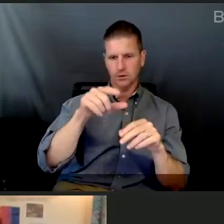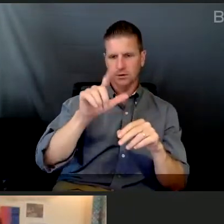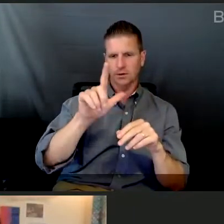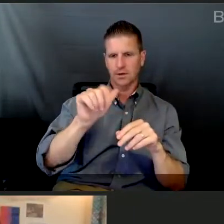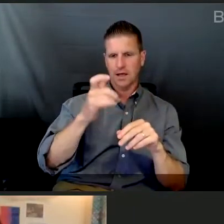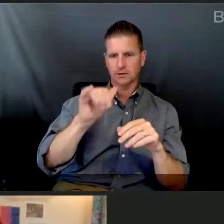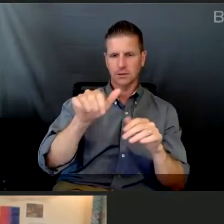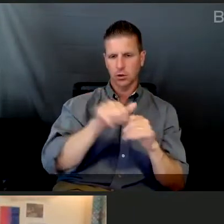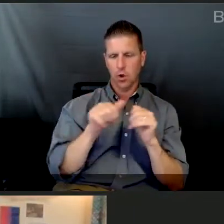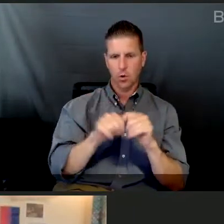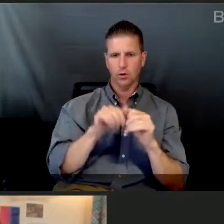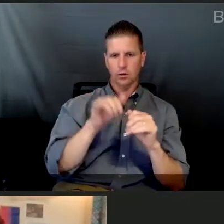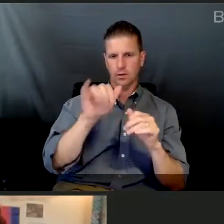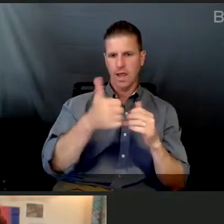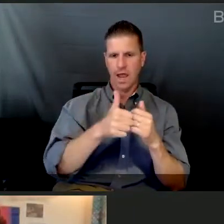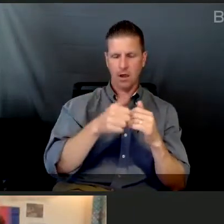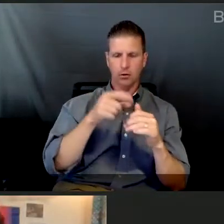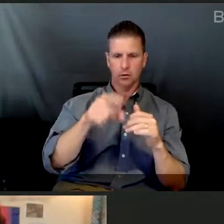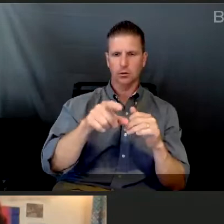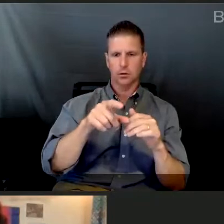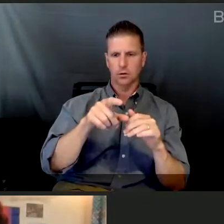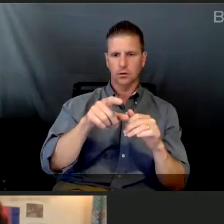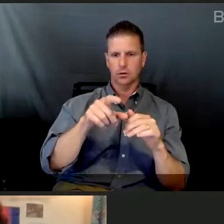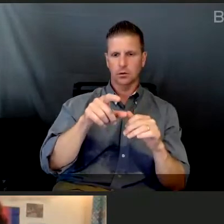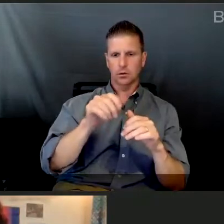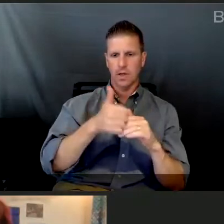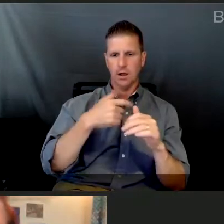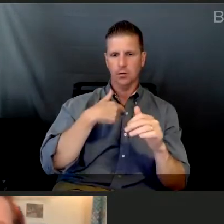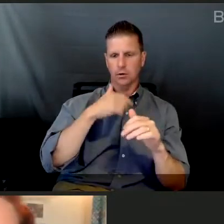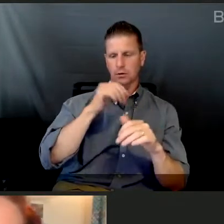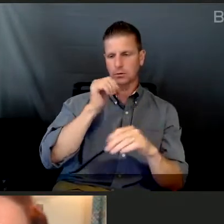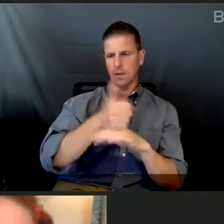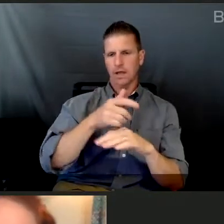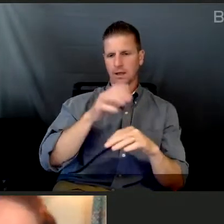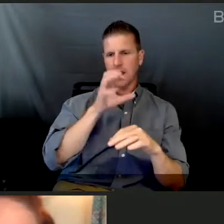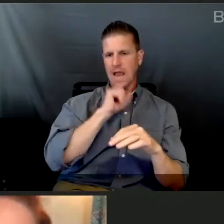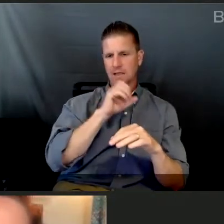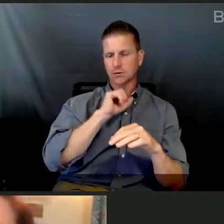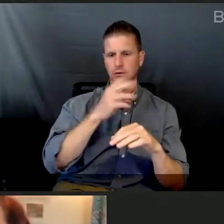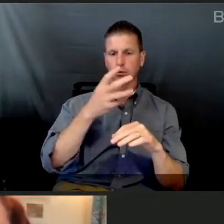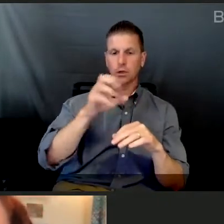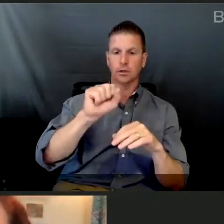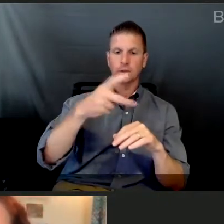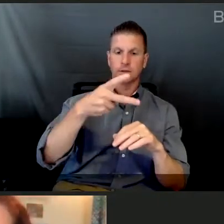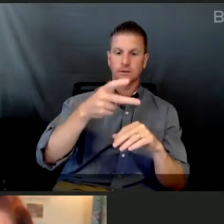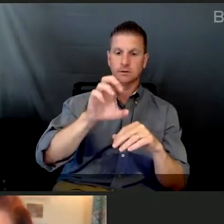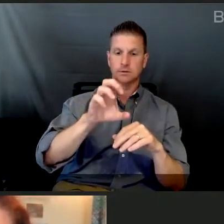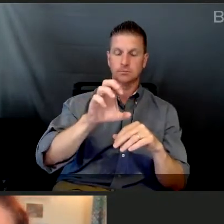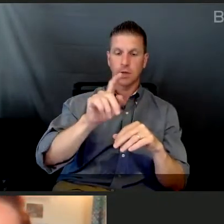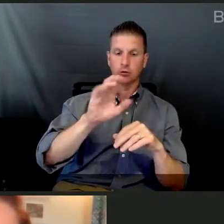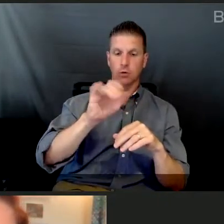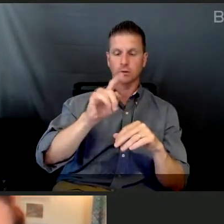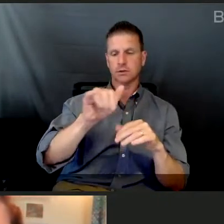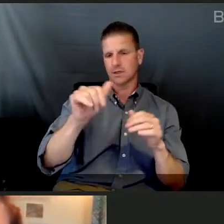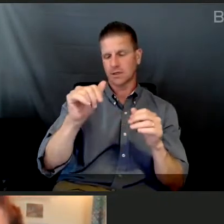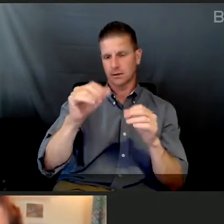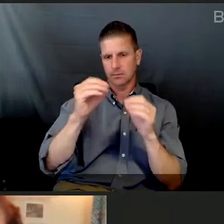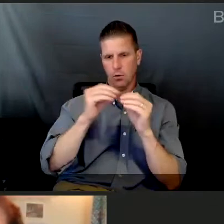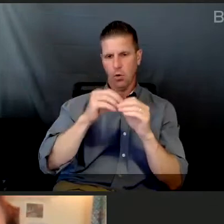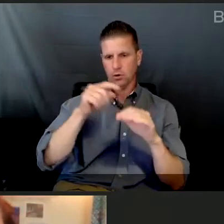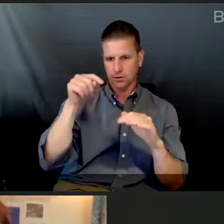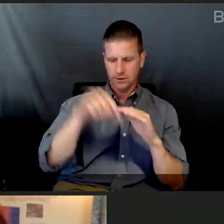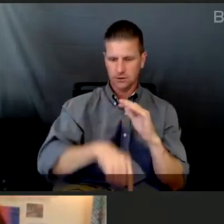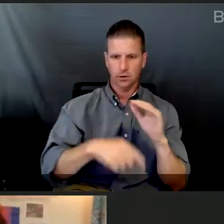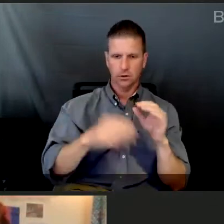that's kind of how, to the first order, how we kind of place an age on these things. And then when you get spectroscopy of them, you can get even more detailed and get a much